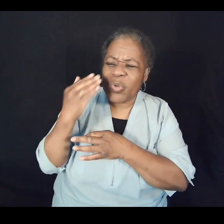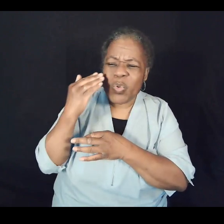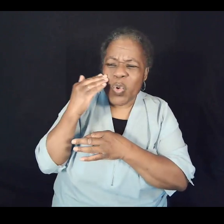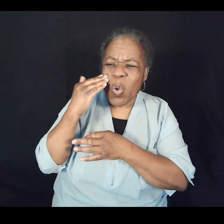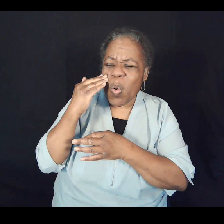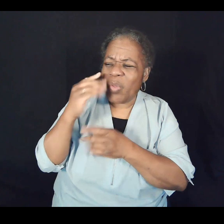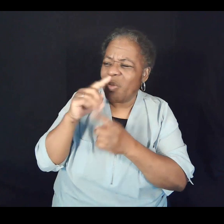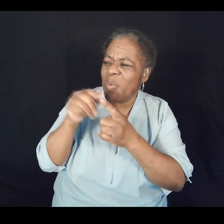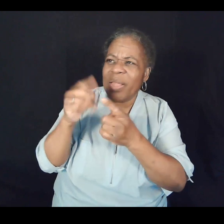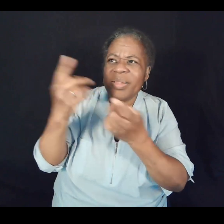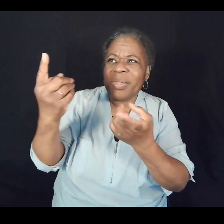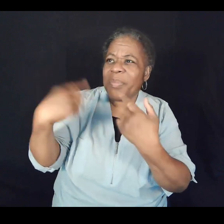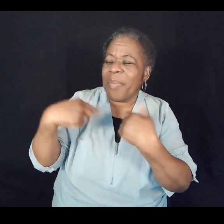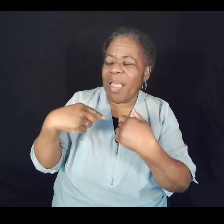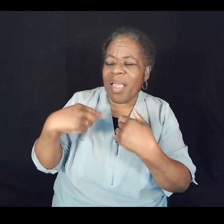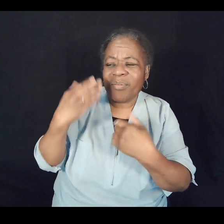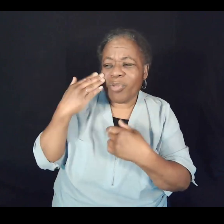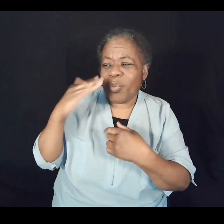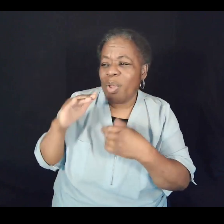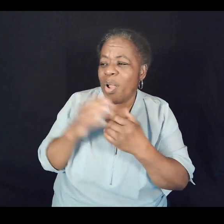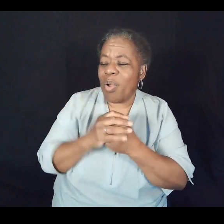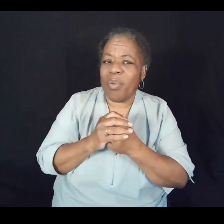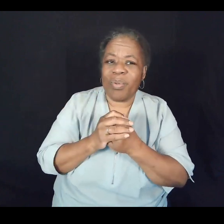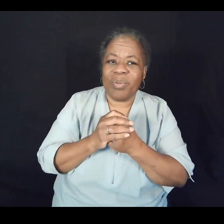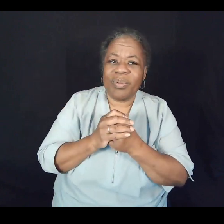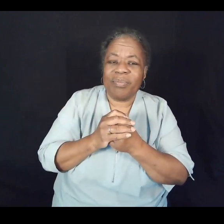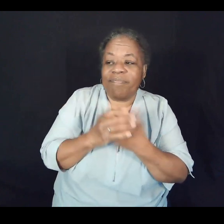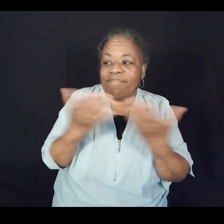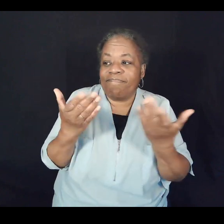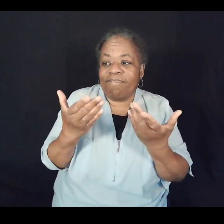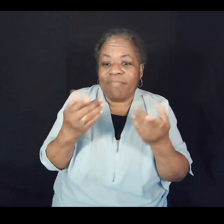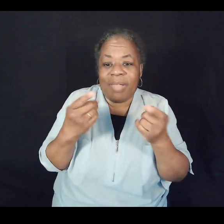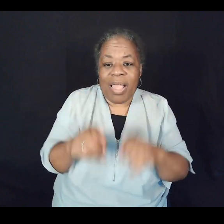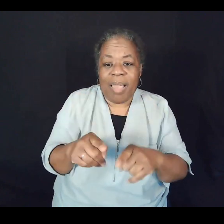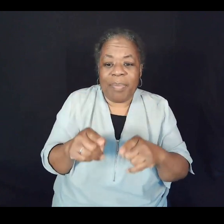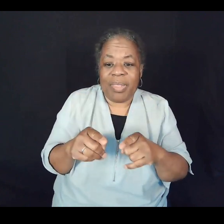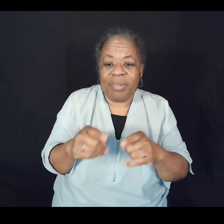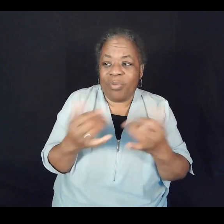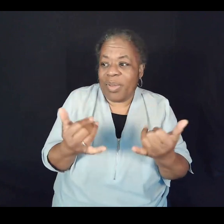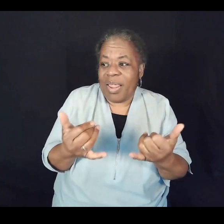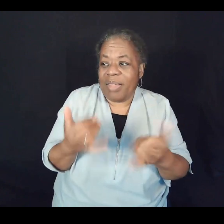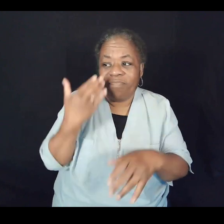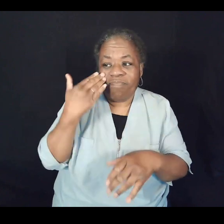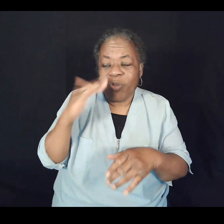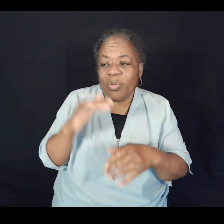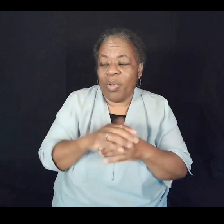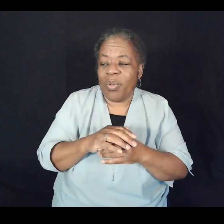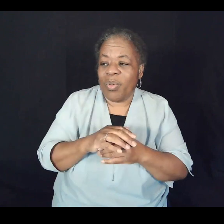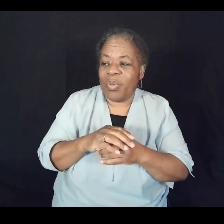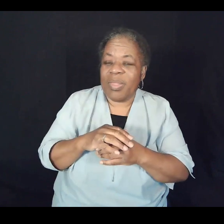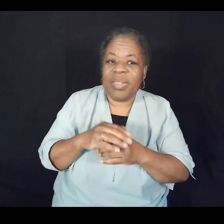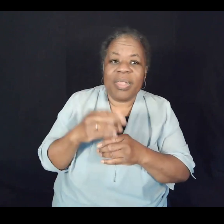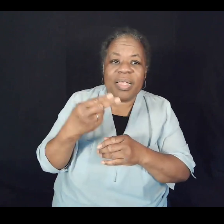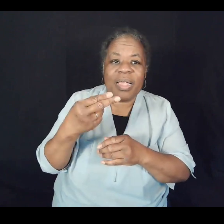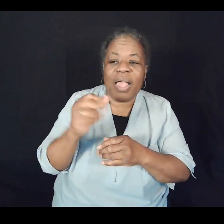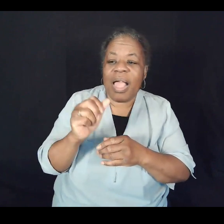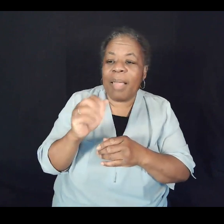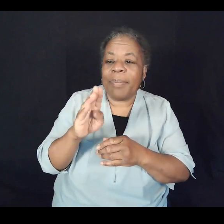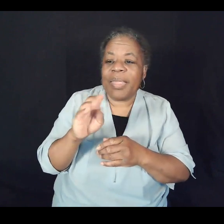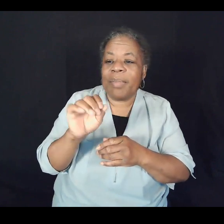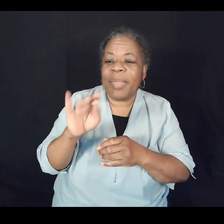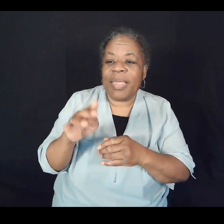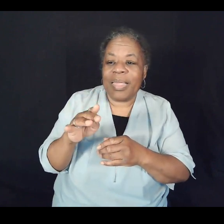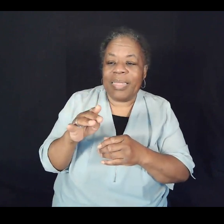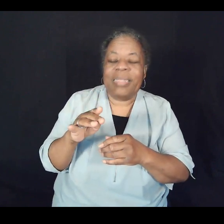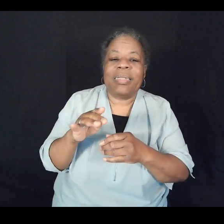there's a good chance that it won't happen today. And then he said, Habibi, which is the term of affection in Arabic for beloved